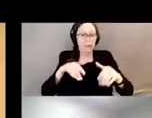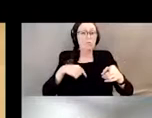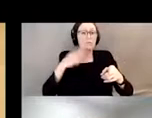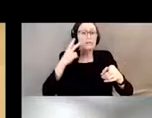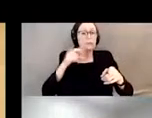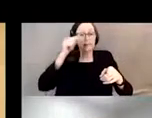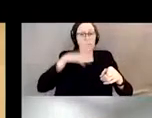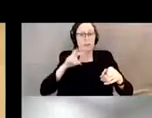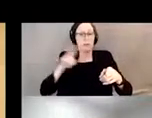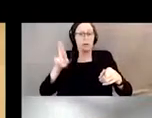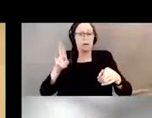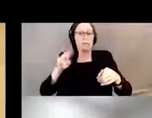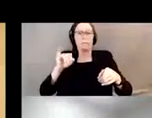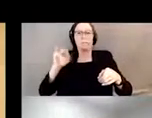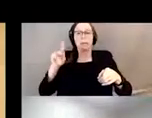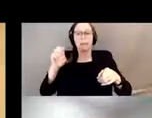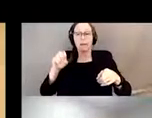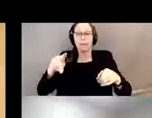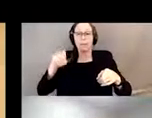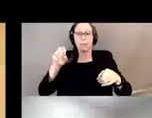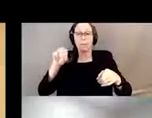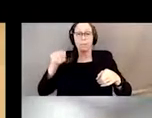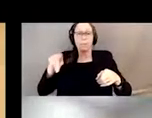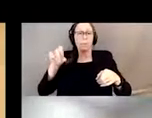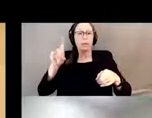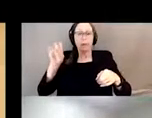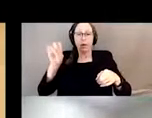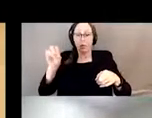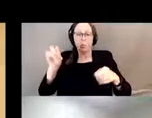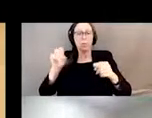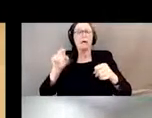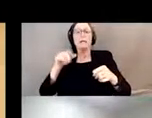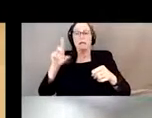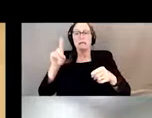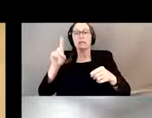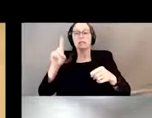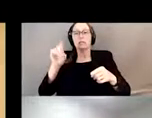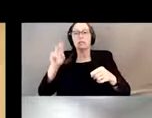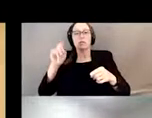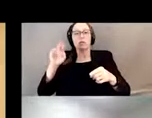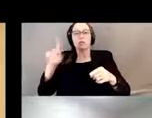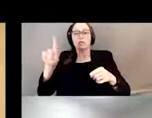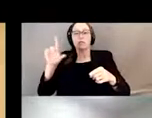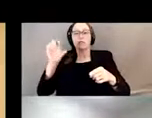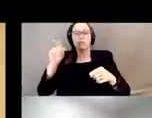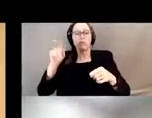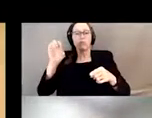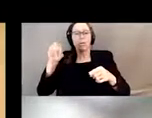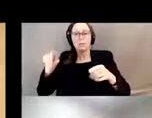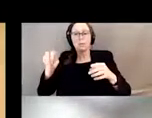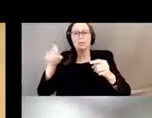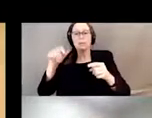right, that's Mike Pompeo, President Donald Trump's Secretary of State. And the man on the right, that is Abdul